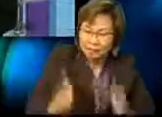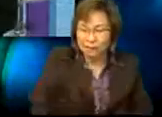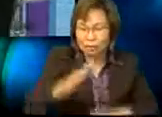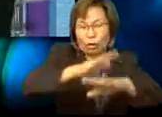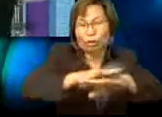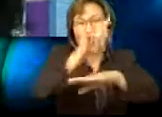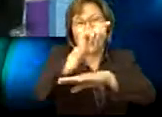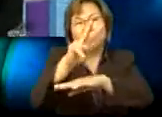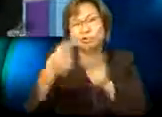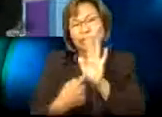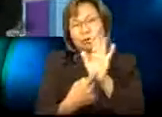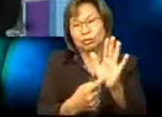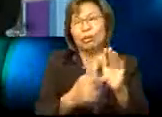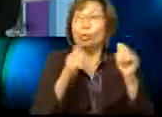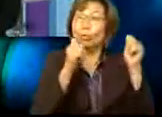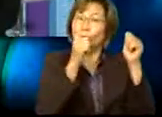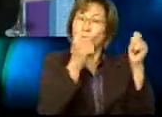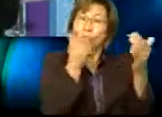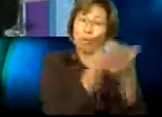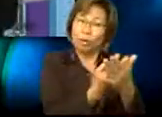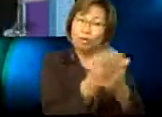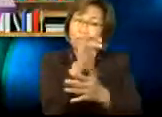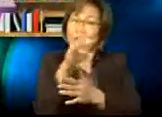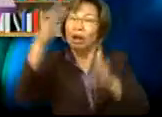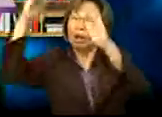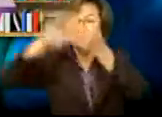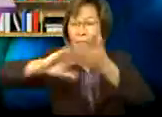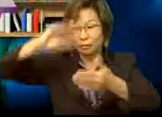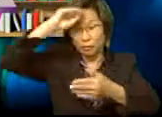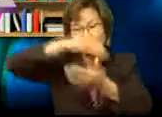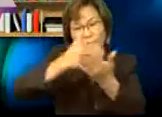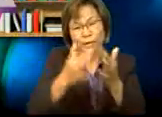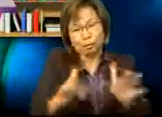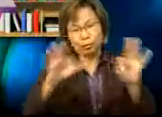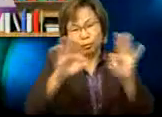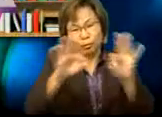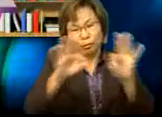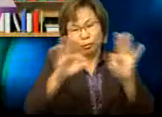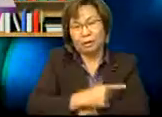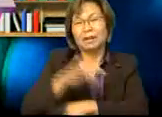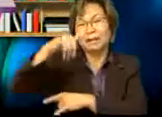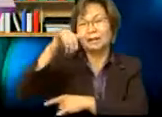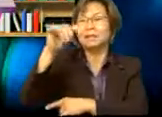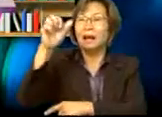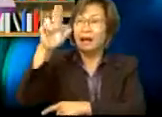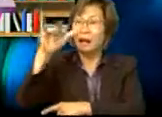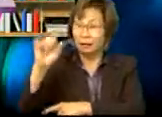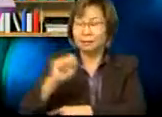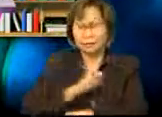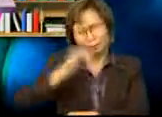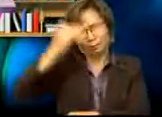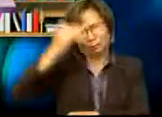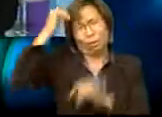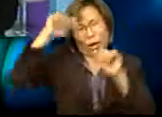Well, Siti, I hope you've learned something useful today. Yes, Mr. Aris, I know I can write better